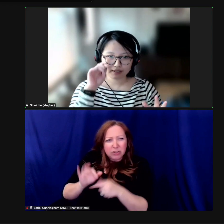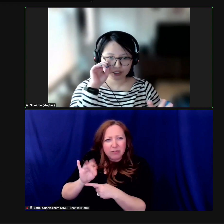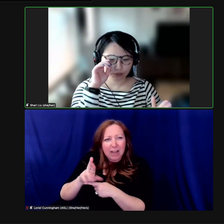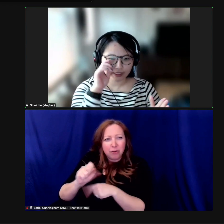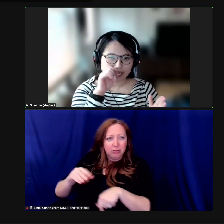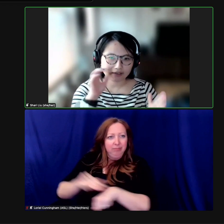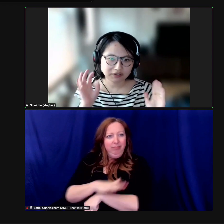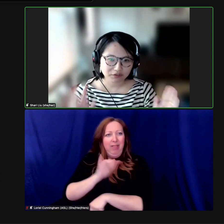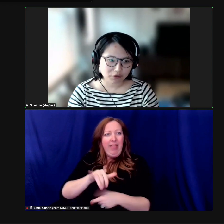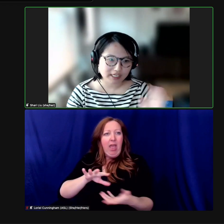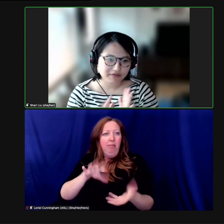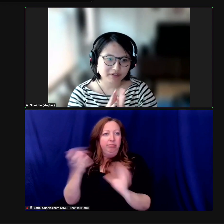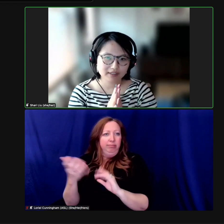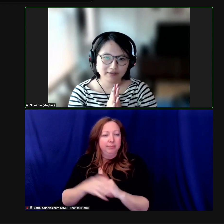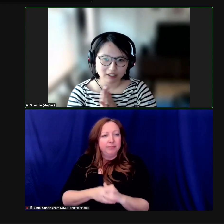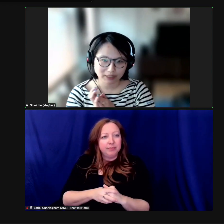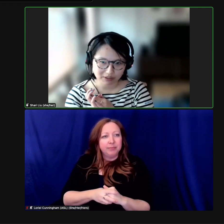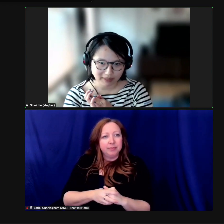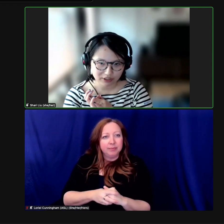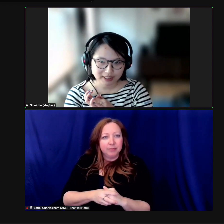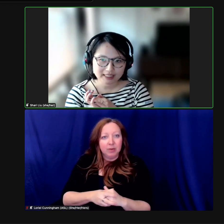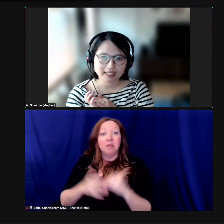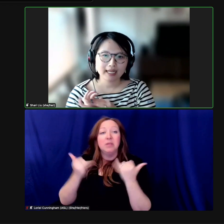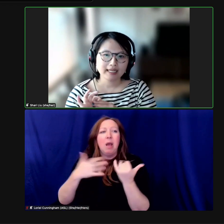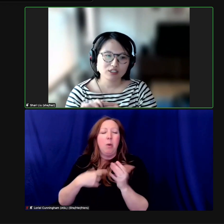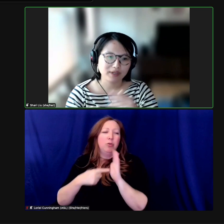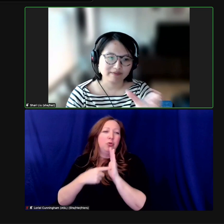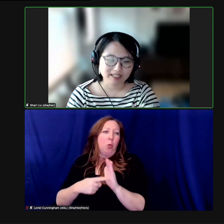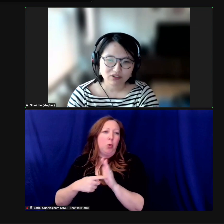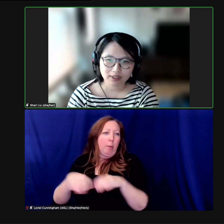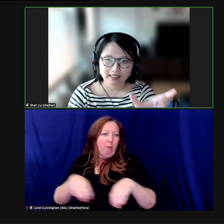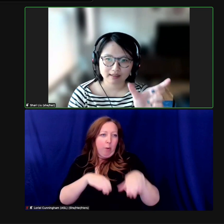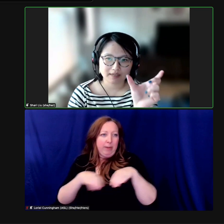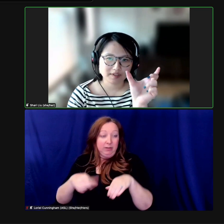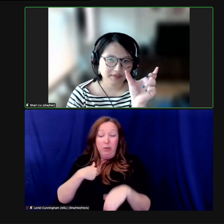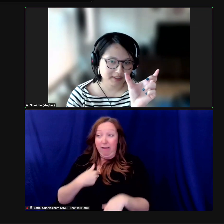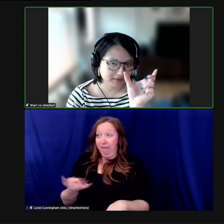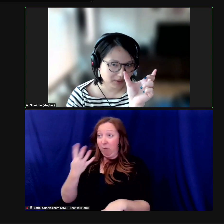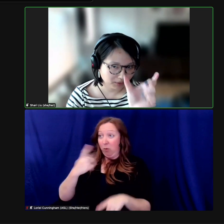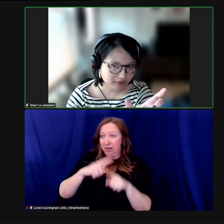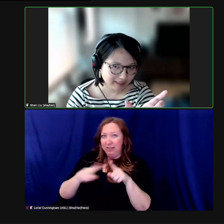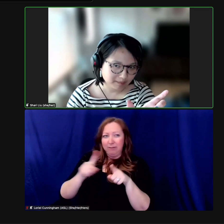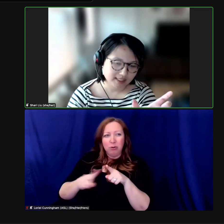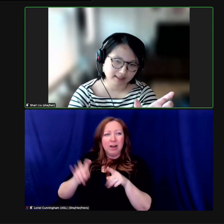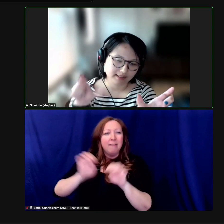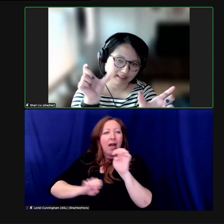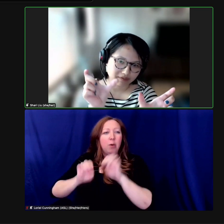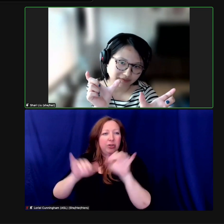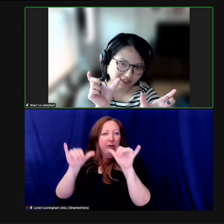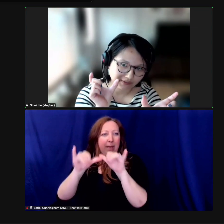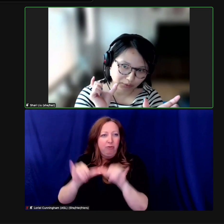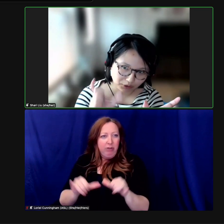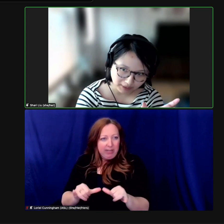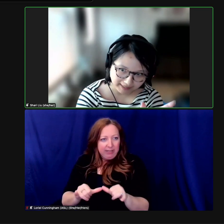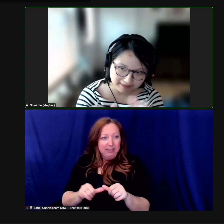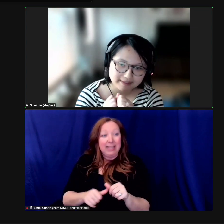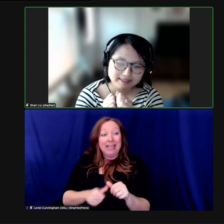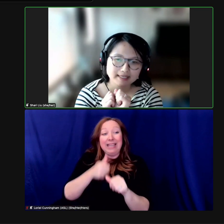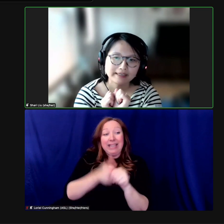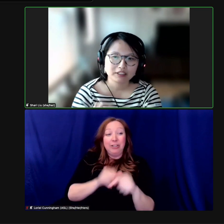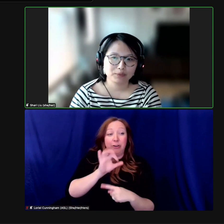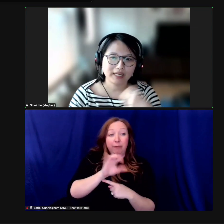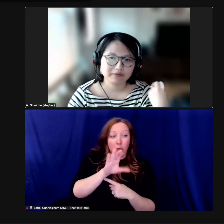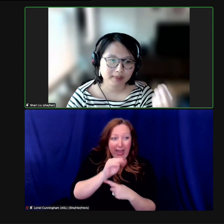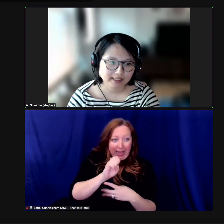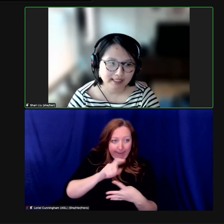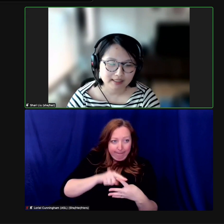performance. So we have 4 different evaluation metrics. So we have metrics at the level of individual frames and at the level of individual